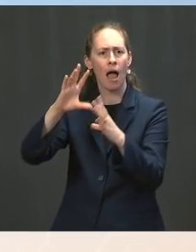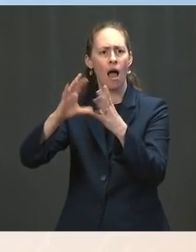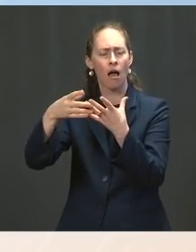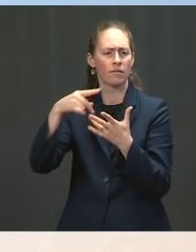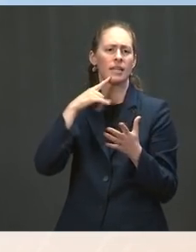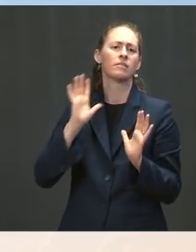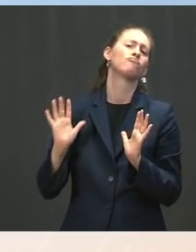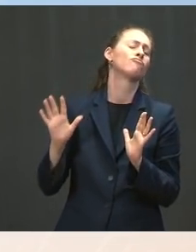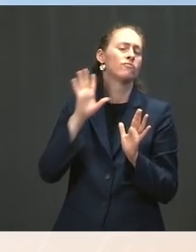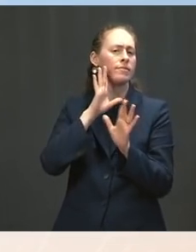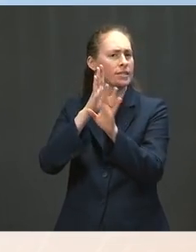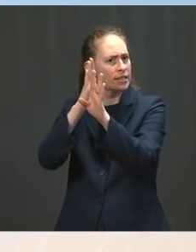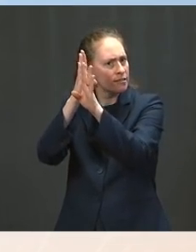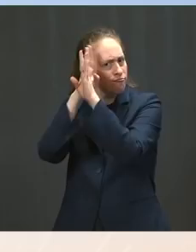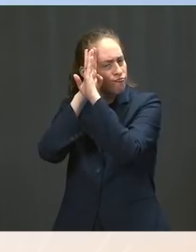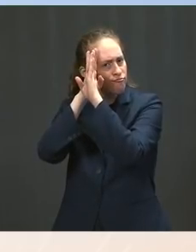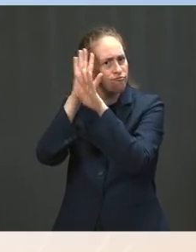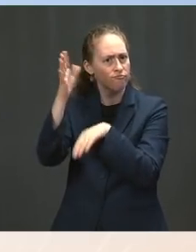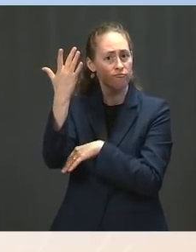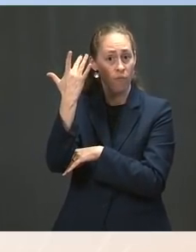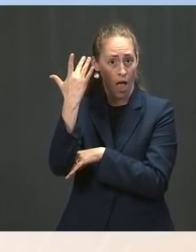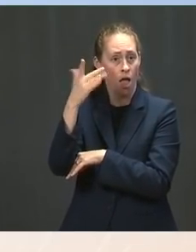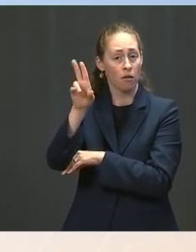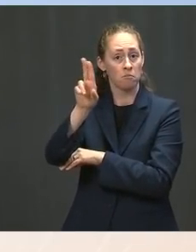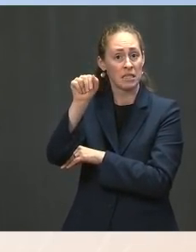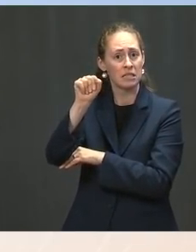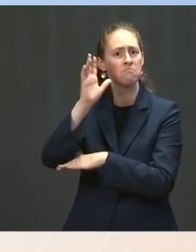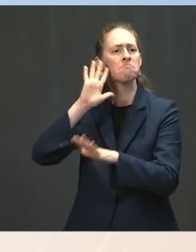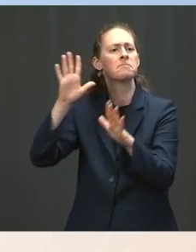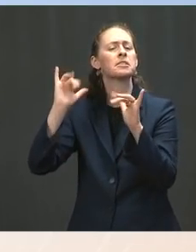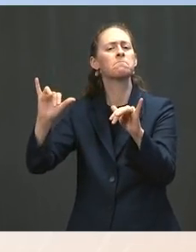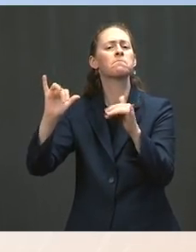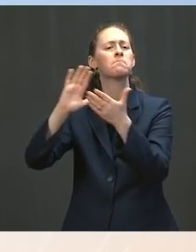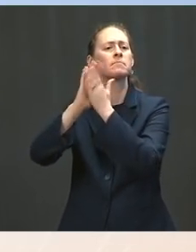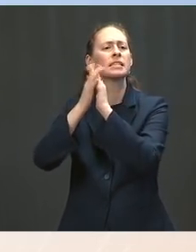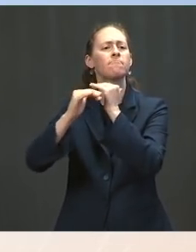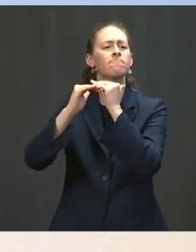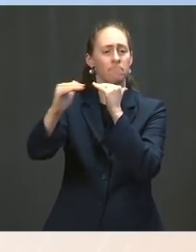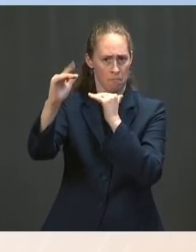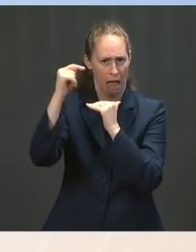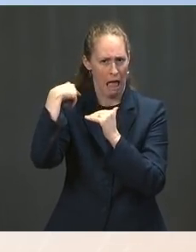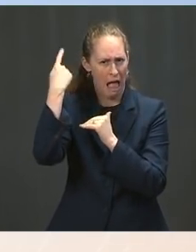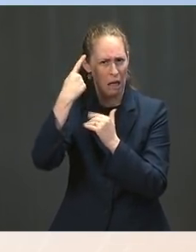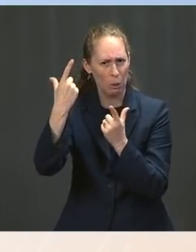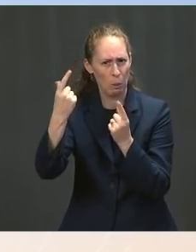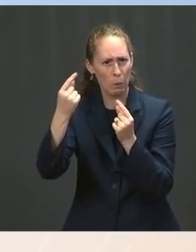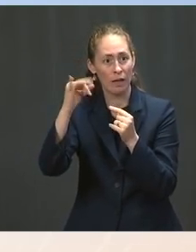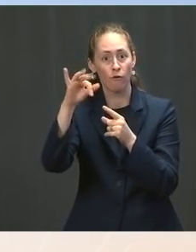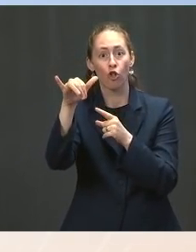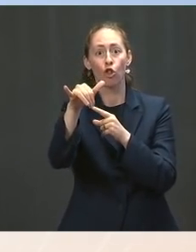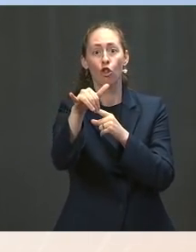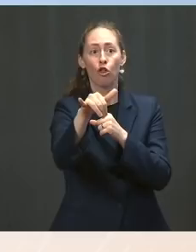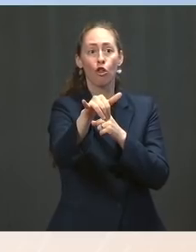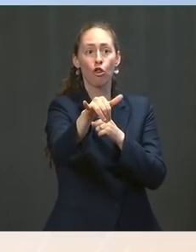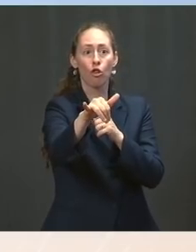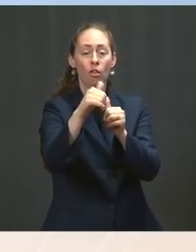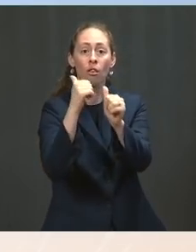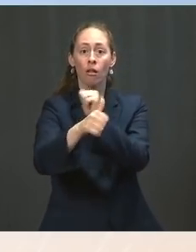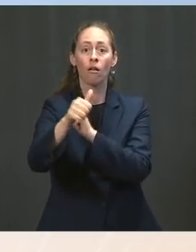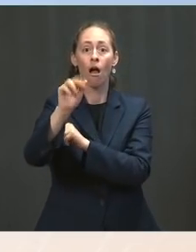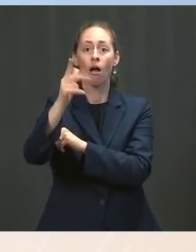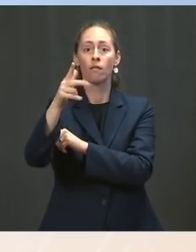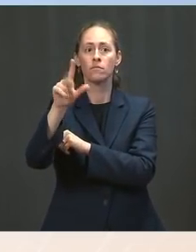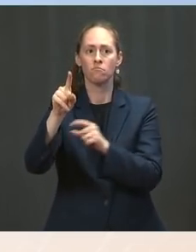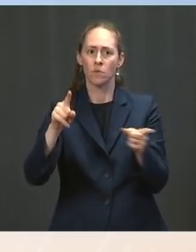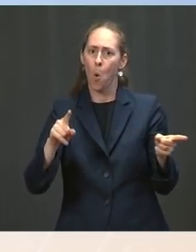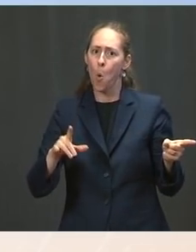troops in Afghanistan past its own August 31st deadline. Are you engaged in talks with the Taliban over extending